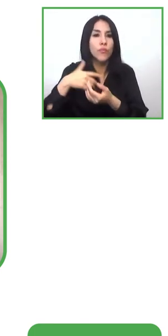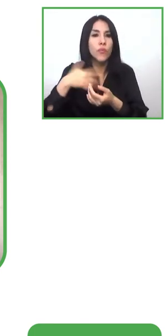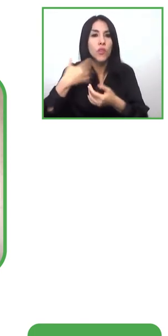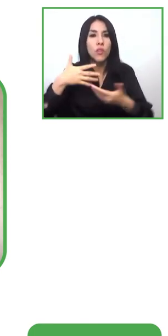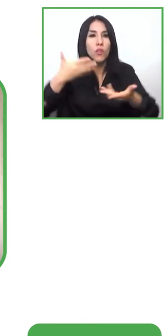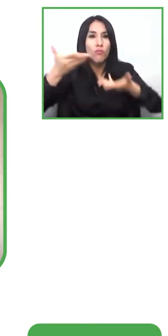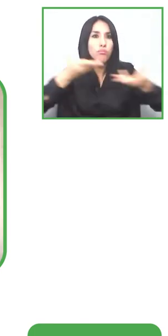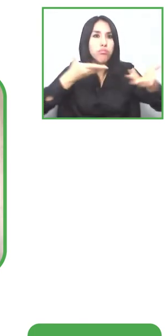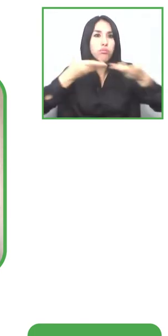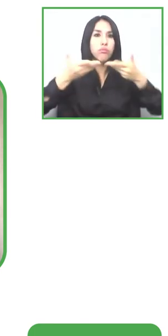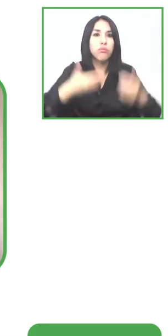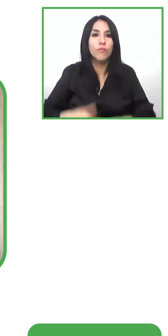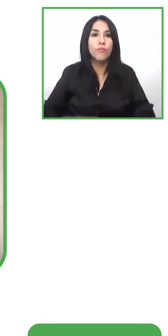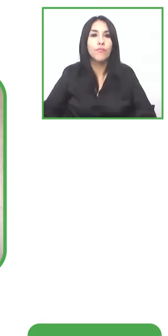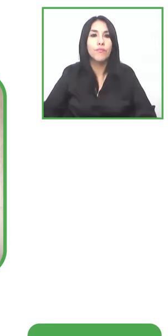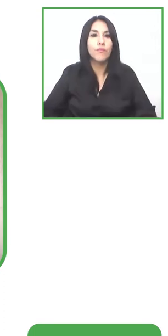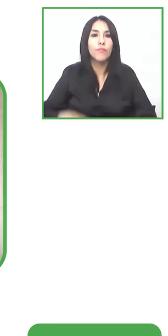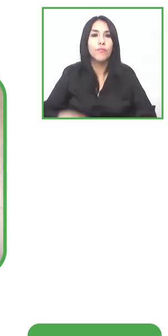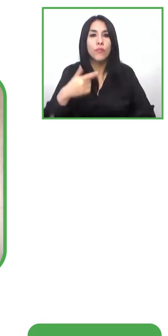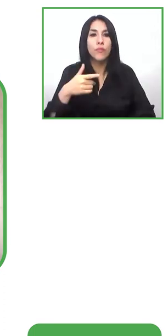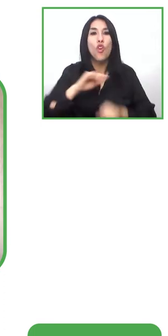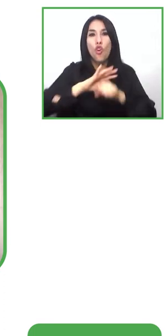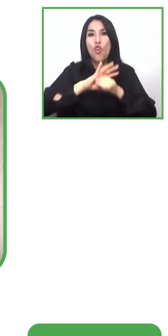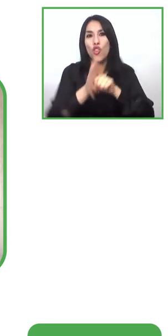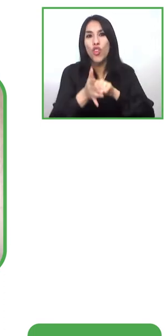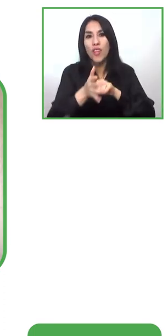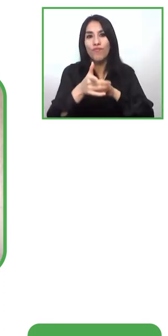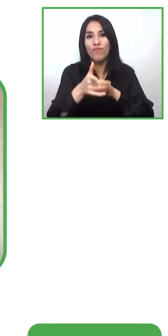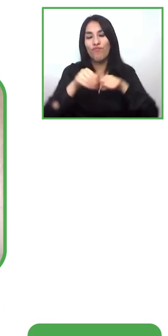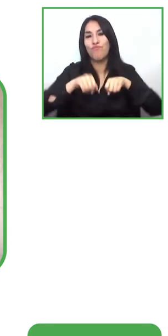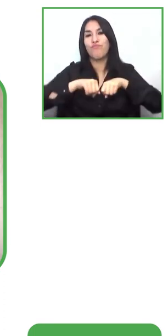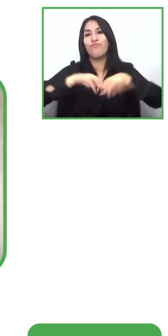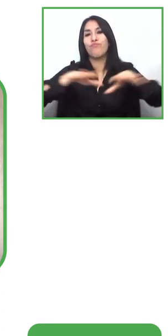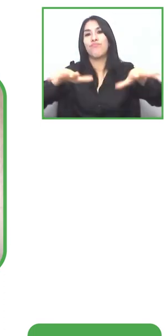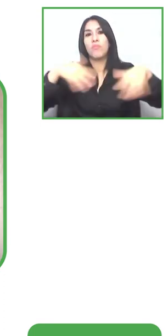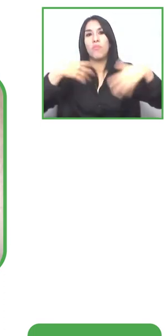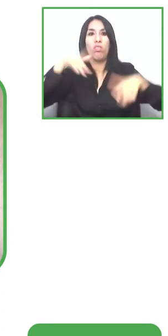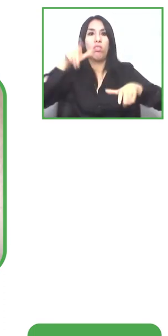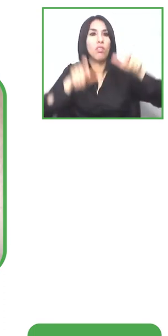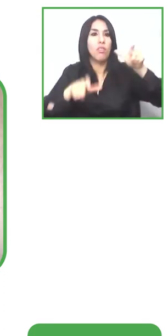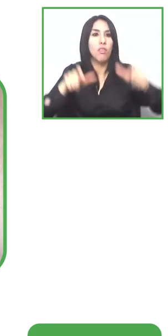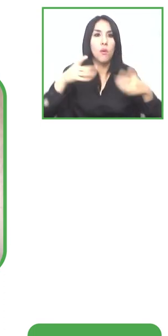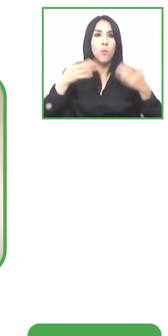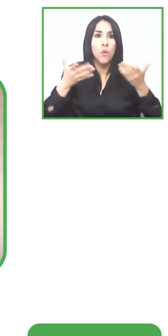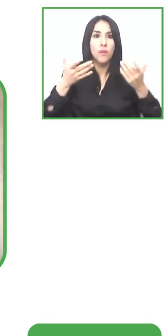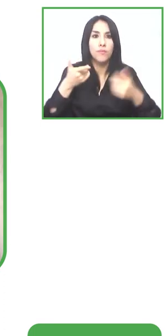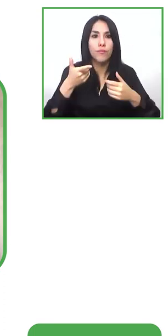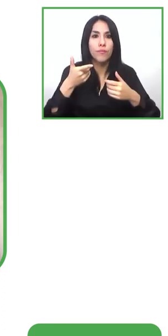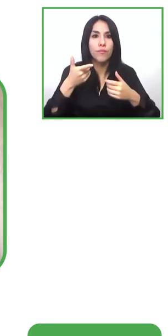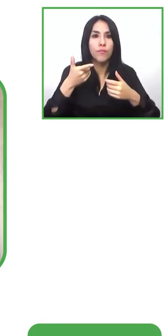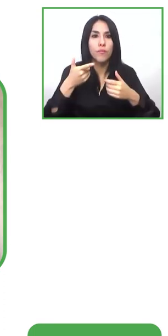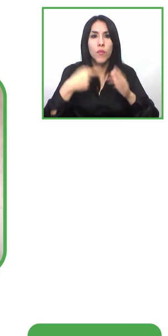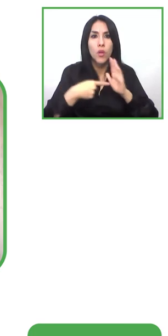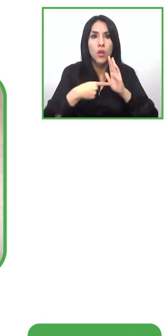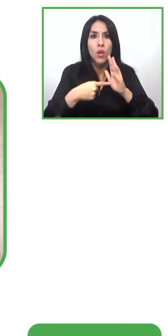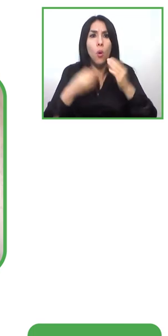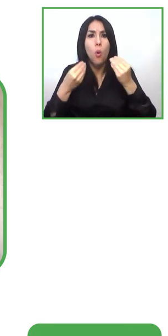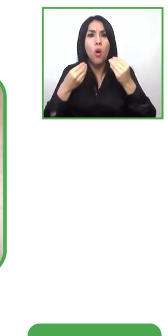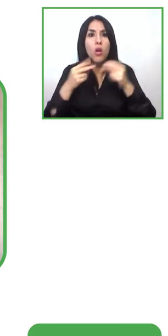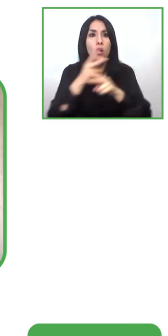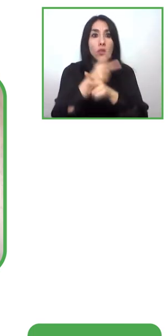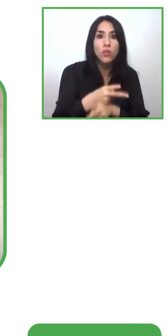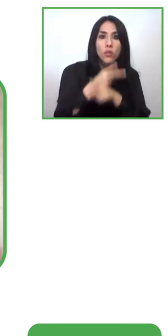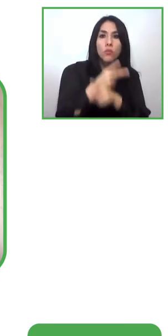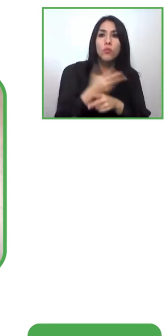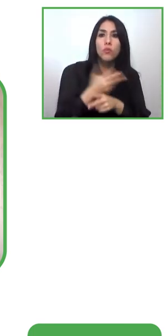How has this project sustained, given that many were in lockdown for